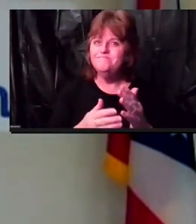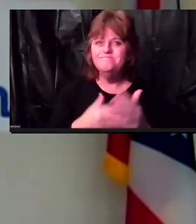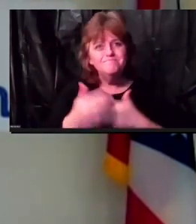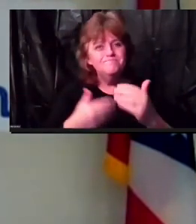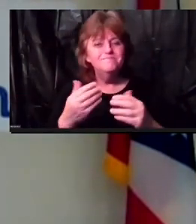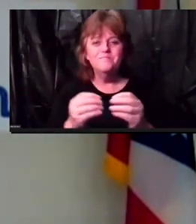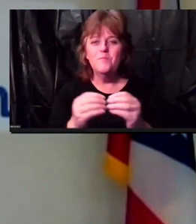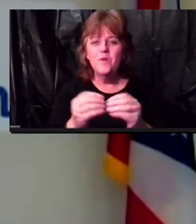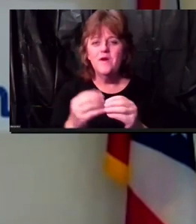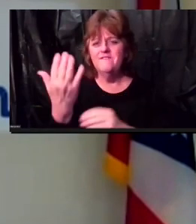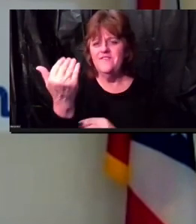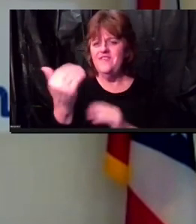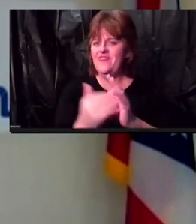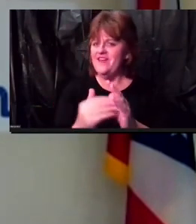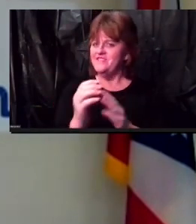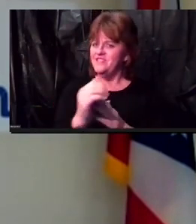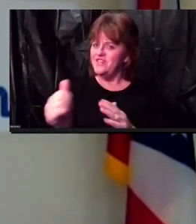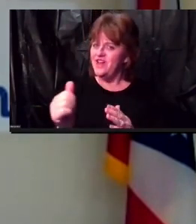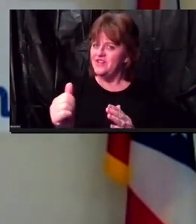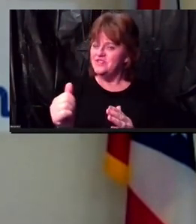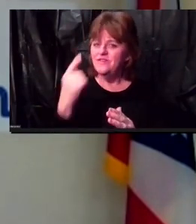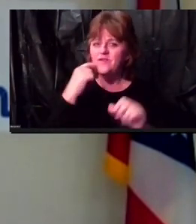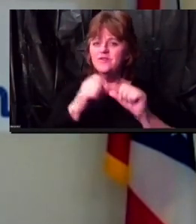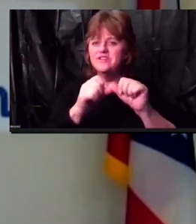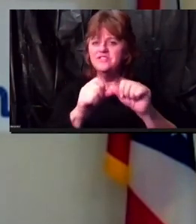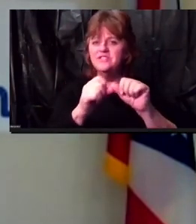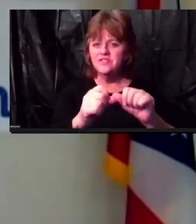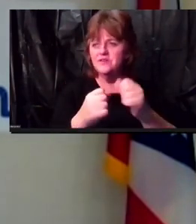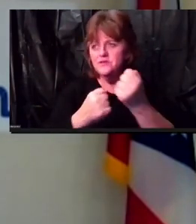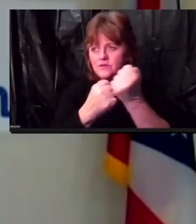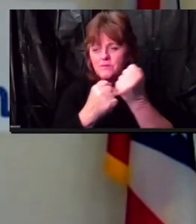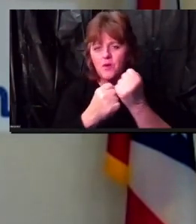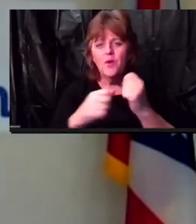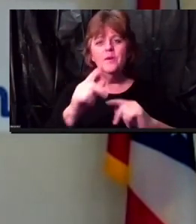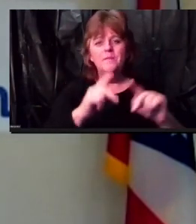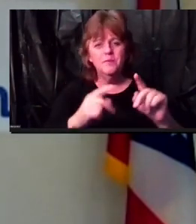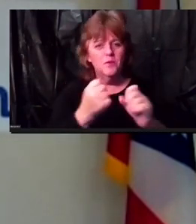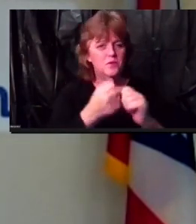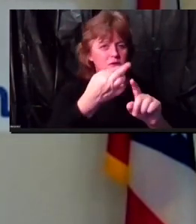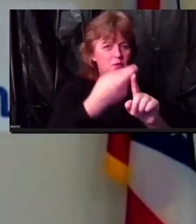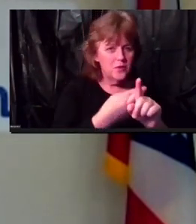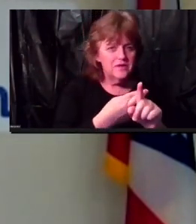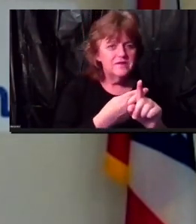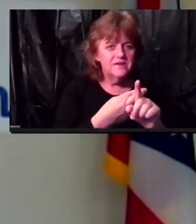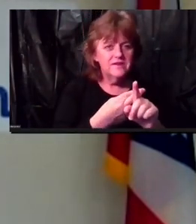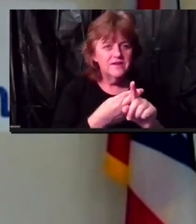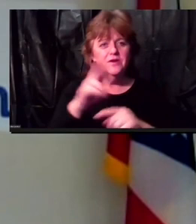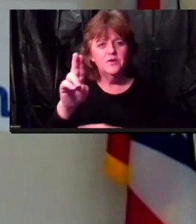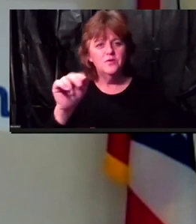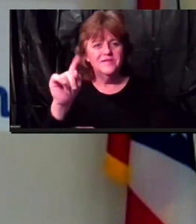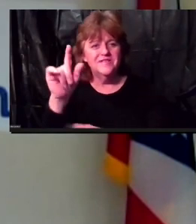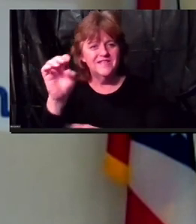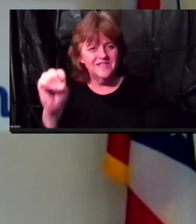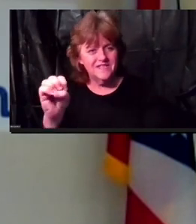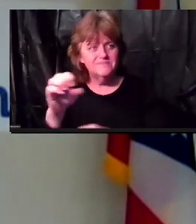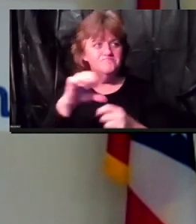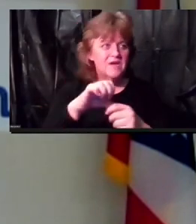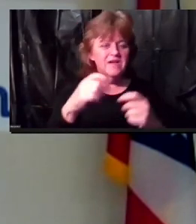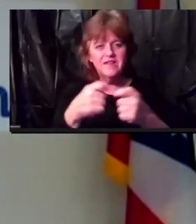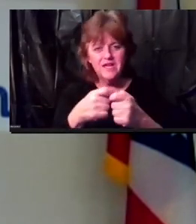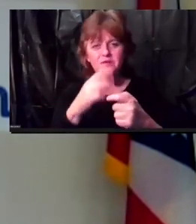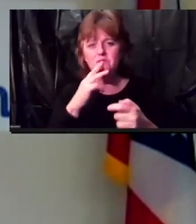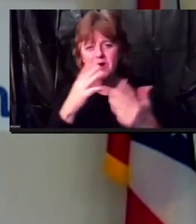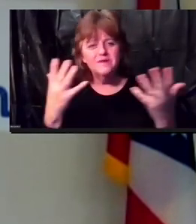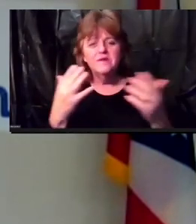additional $15,000 to continue providing support and rental assistance and utilities. So Florence, we can't thank you